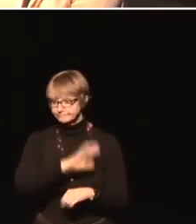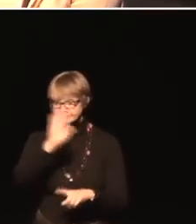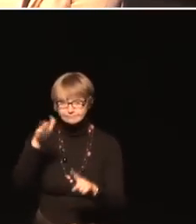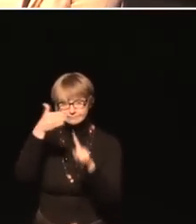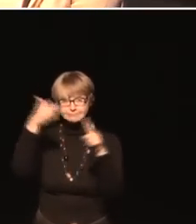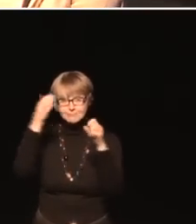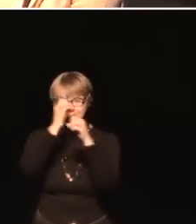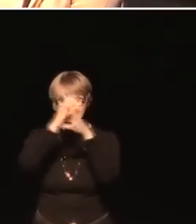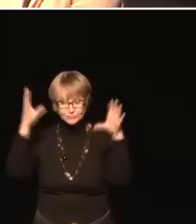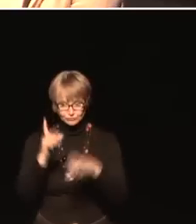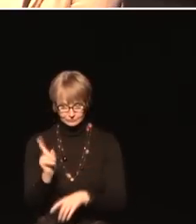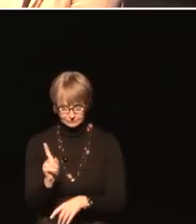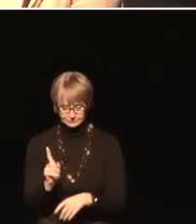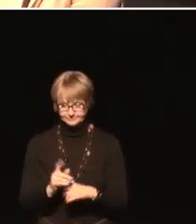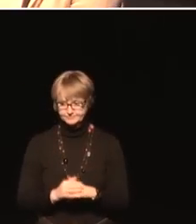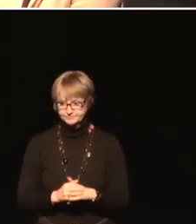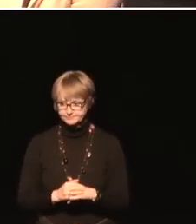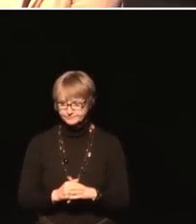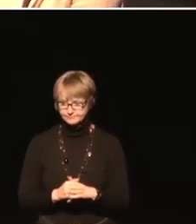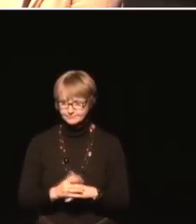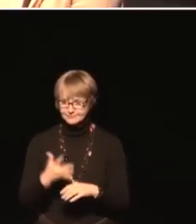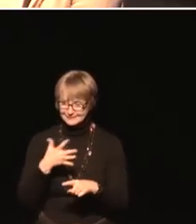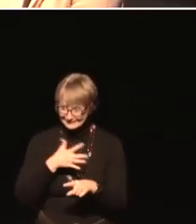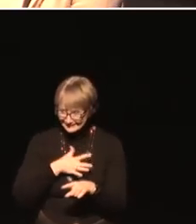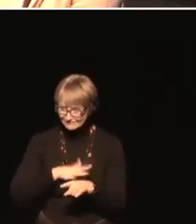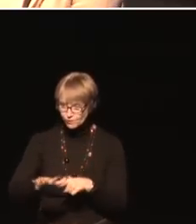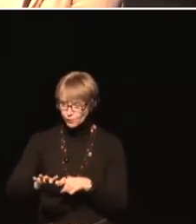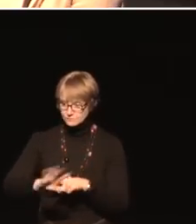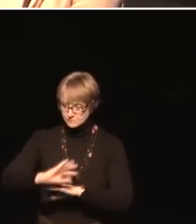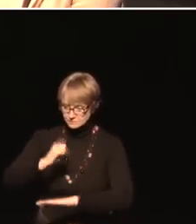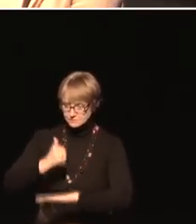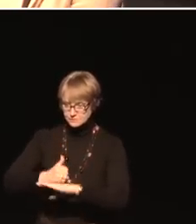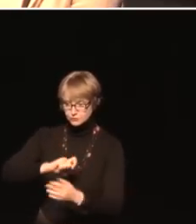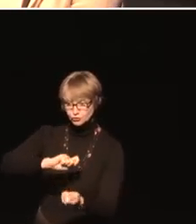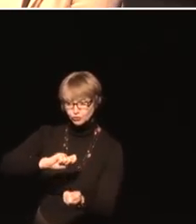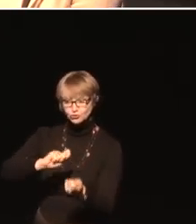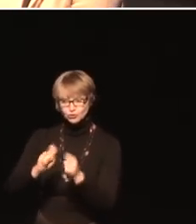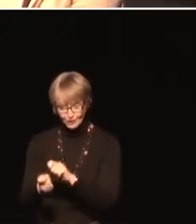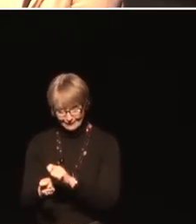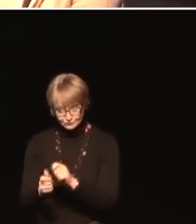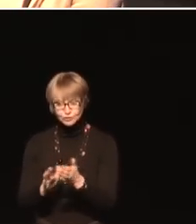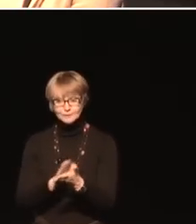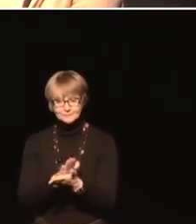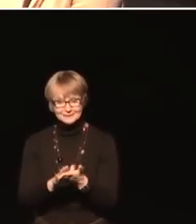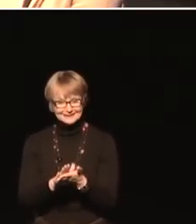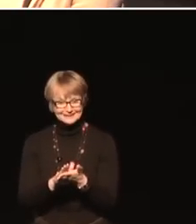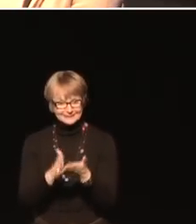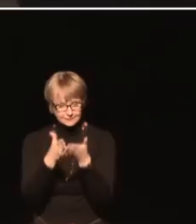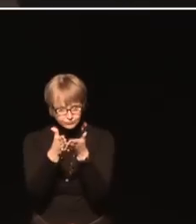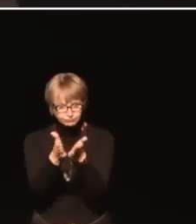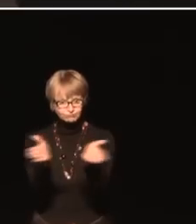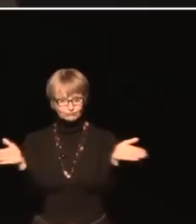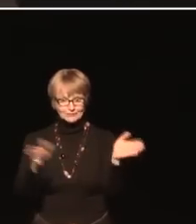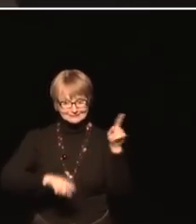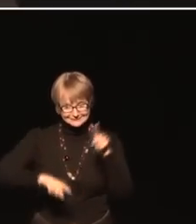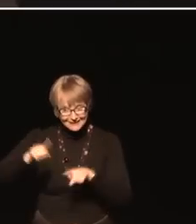is to influence and instigate change that leads to a more diverse and equitable theatrical